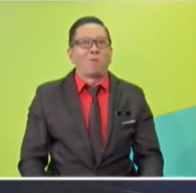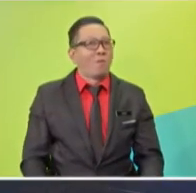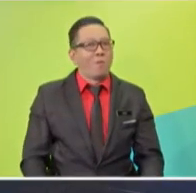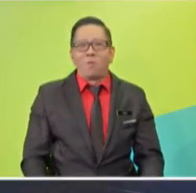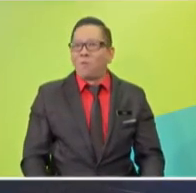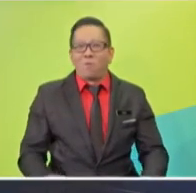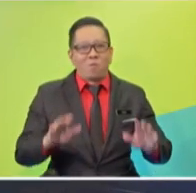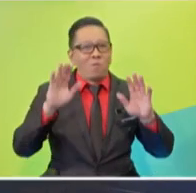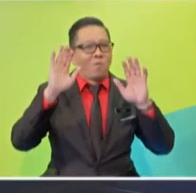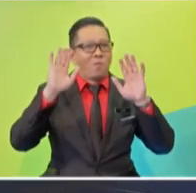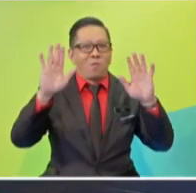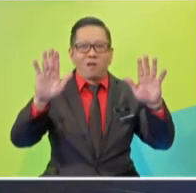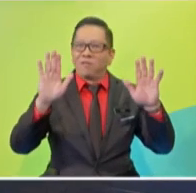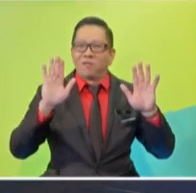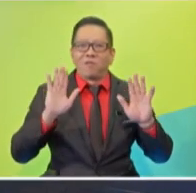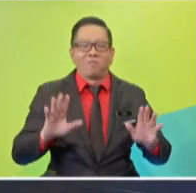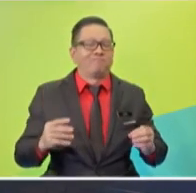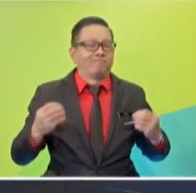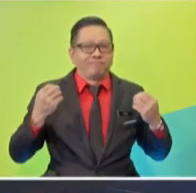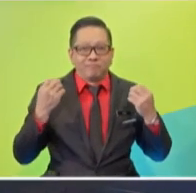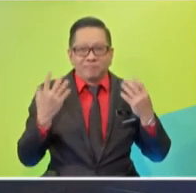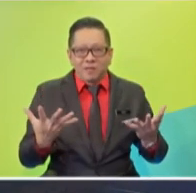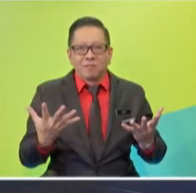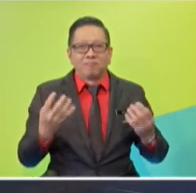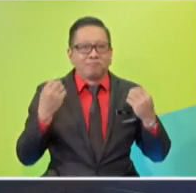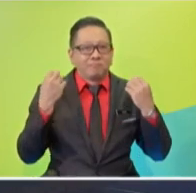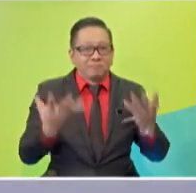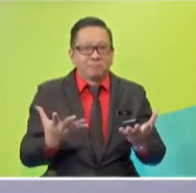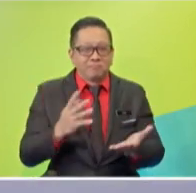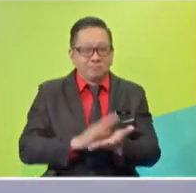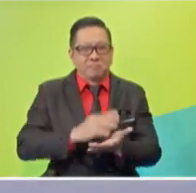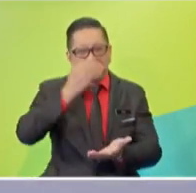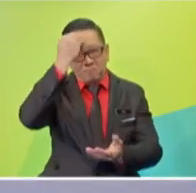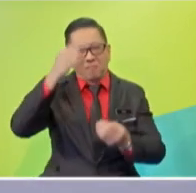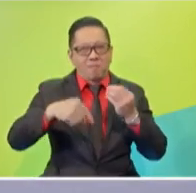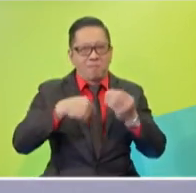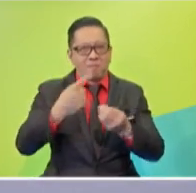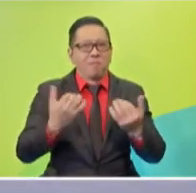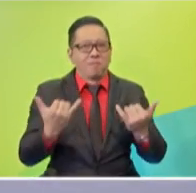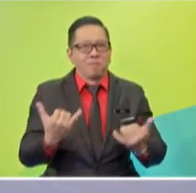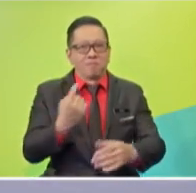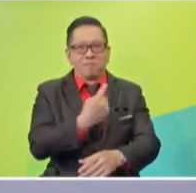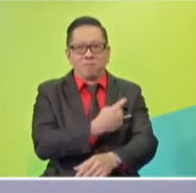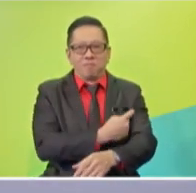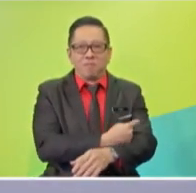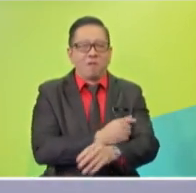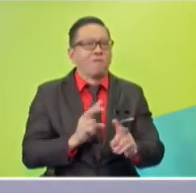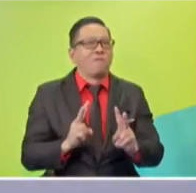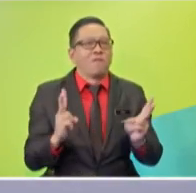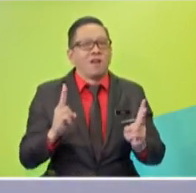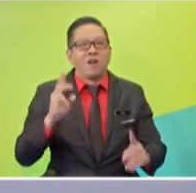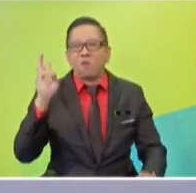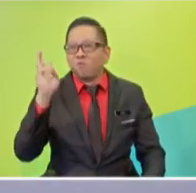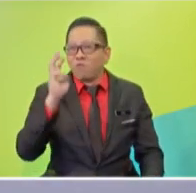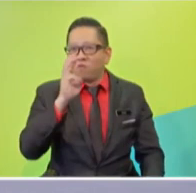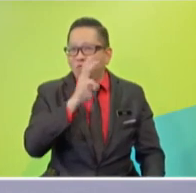sure there's a lot that you can take from there, and I'm confident that they're pretty unusual but also pretty cool. Okay.